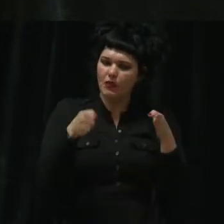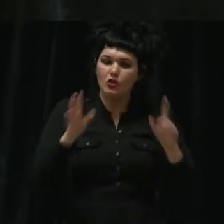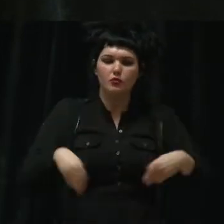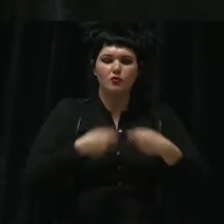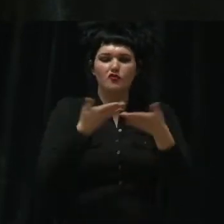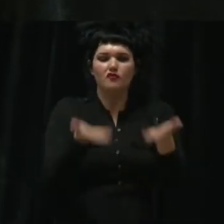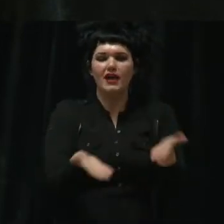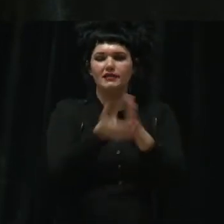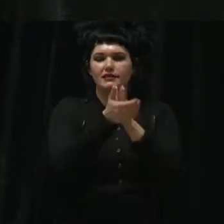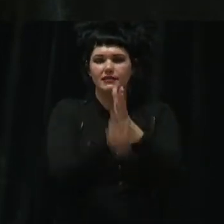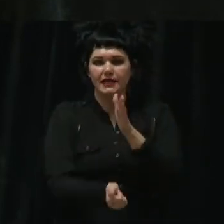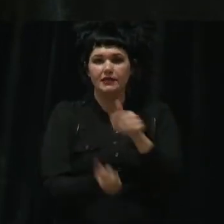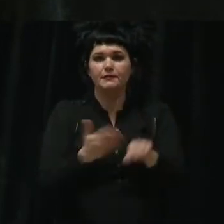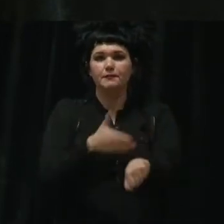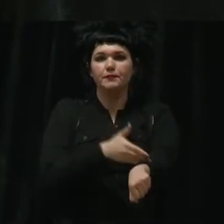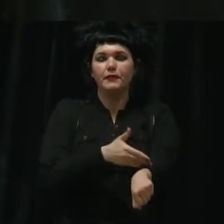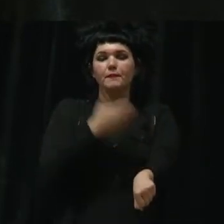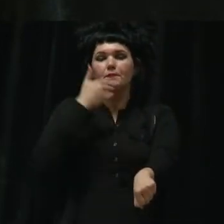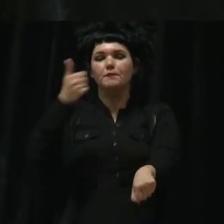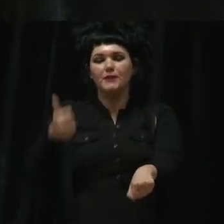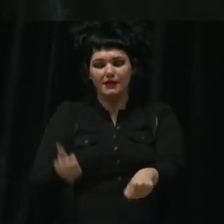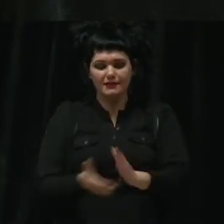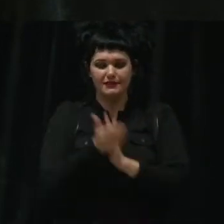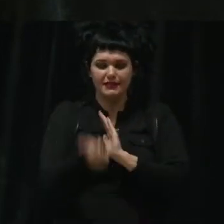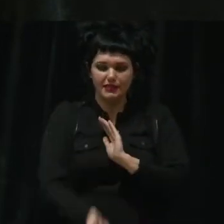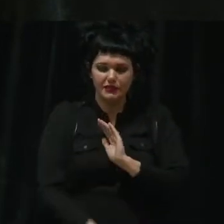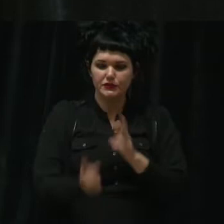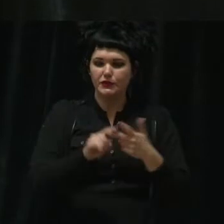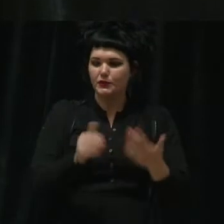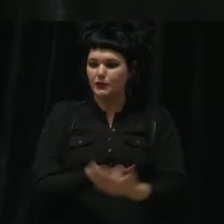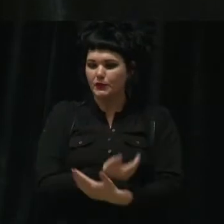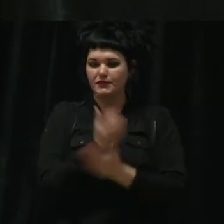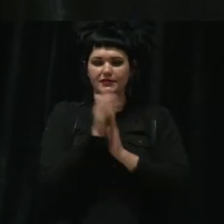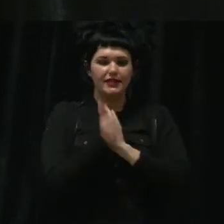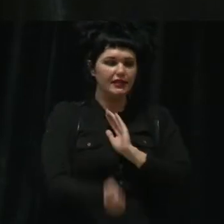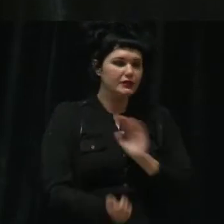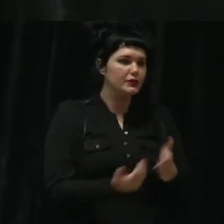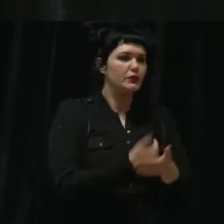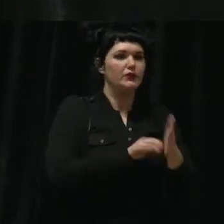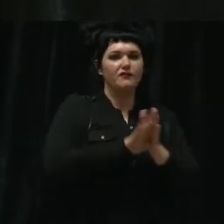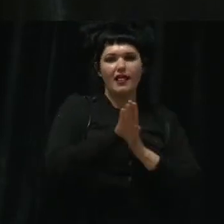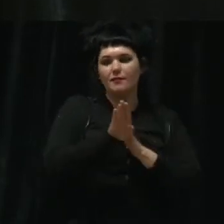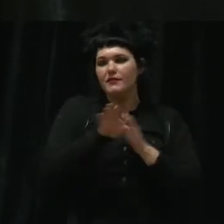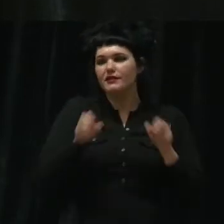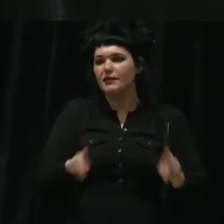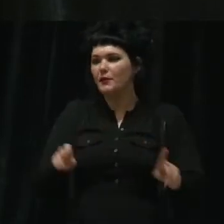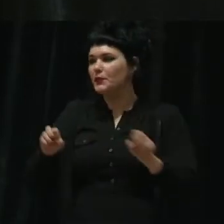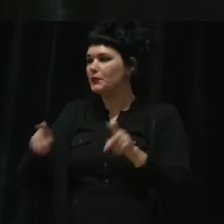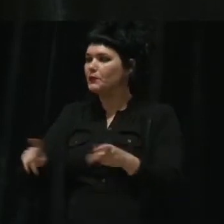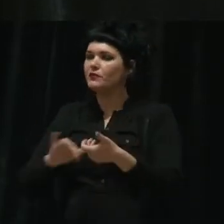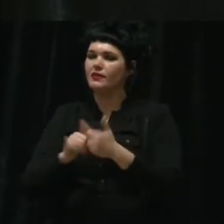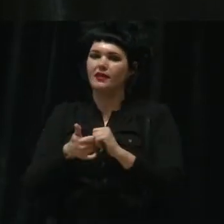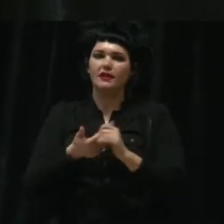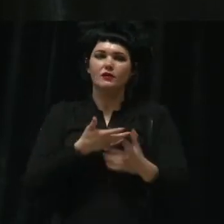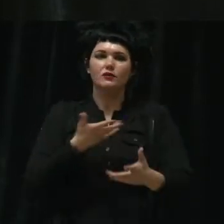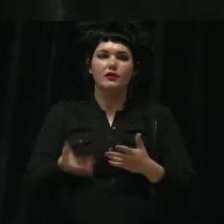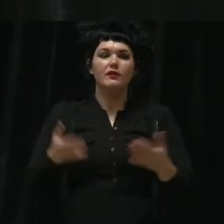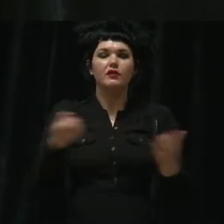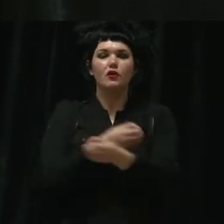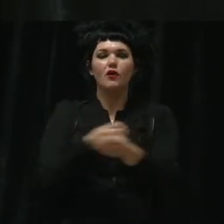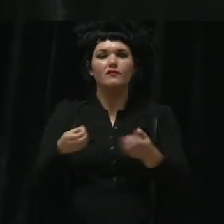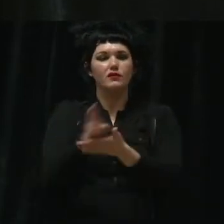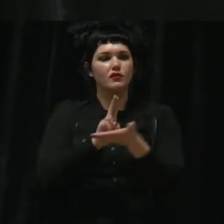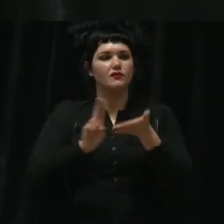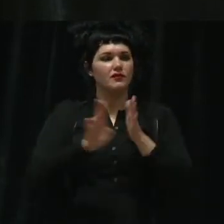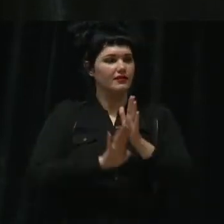skills, better skills, new skills, new development opportunities in the way in which the Office of